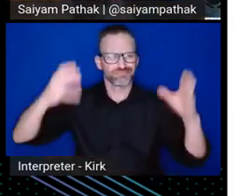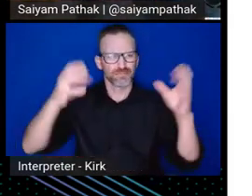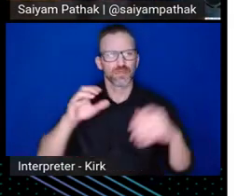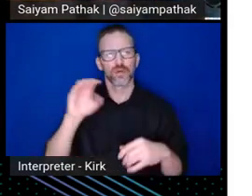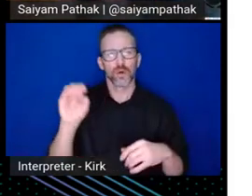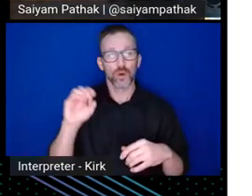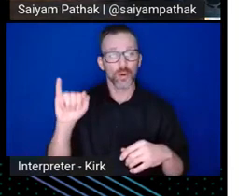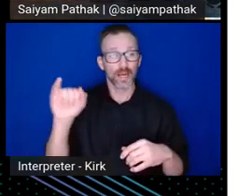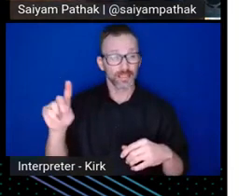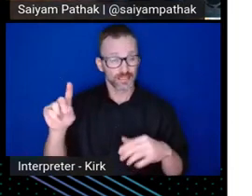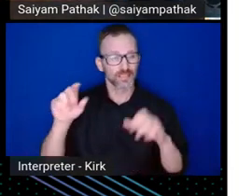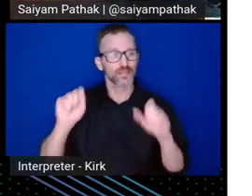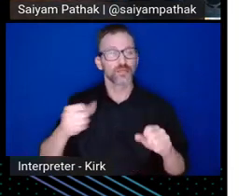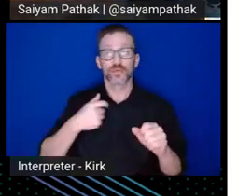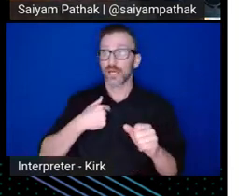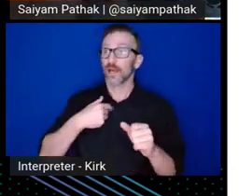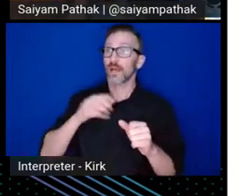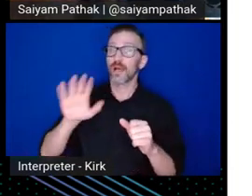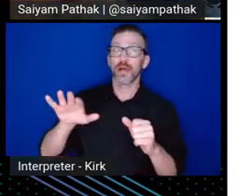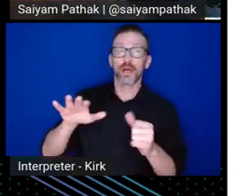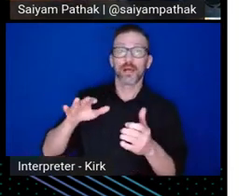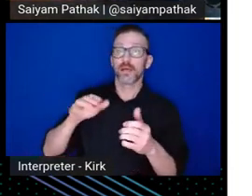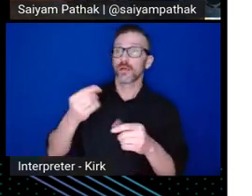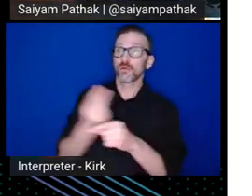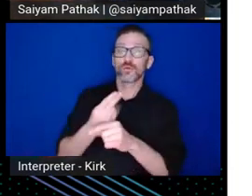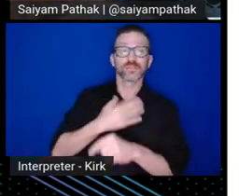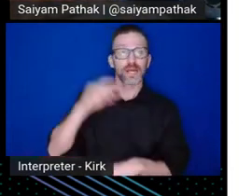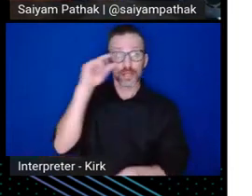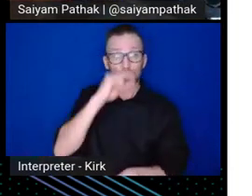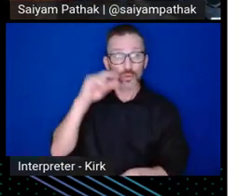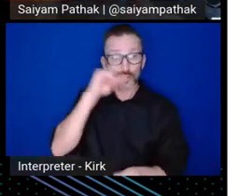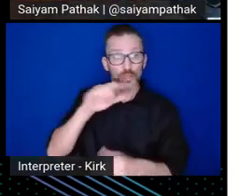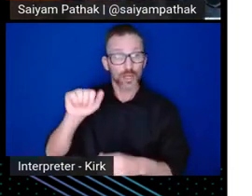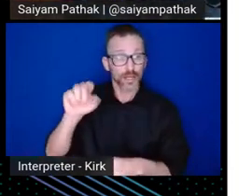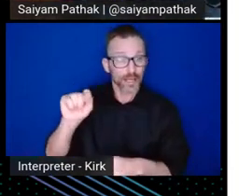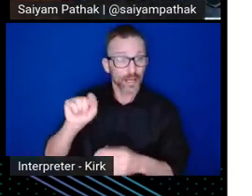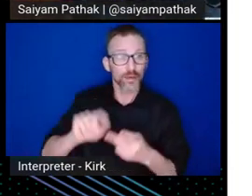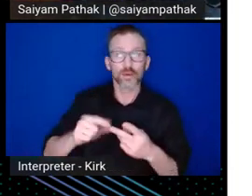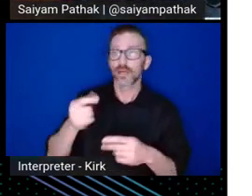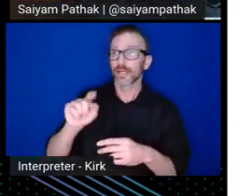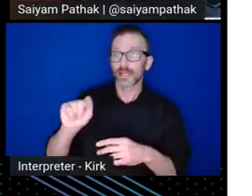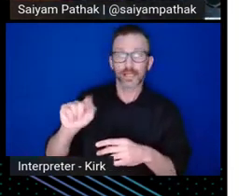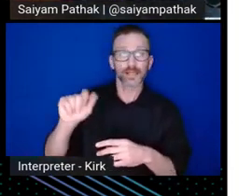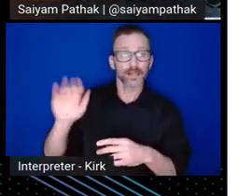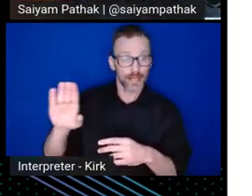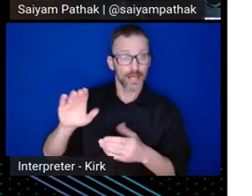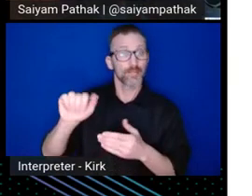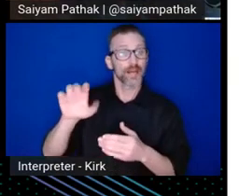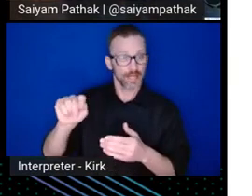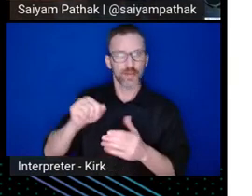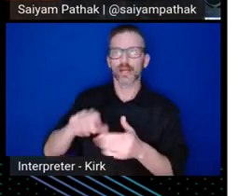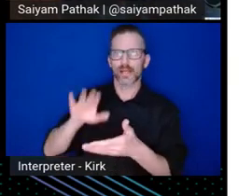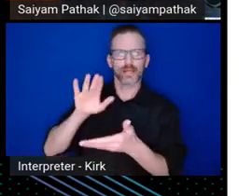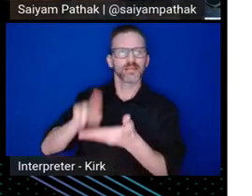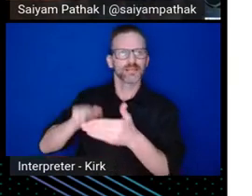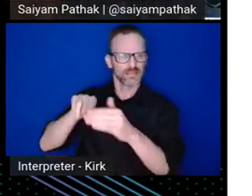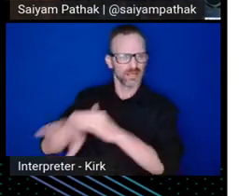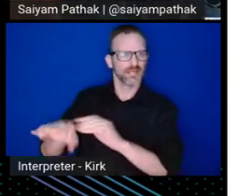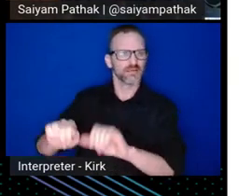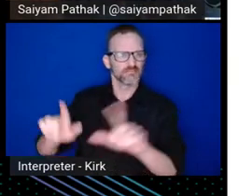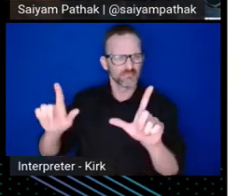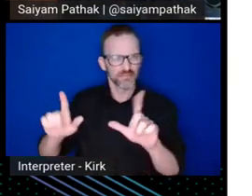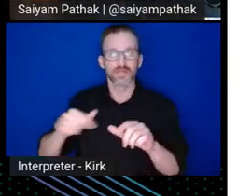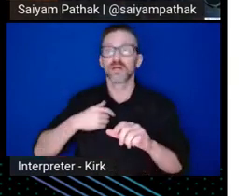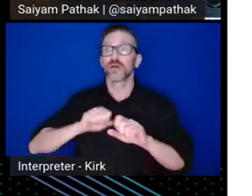section. So you can sign on with your Google accounts, with your GitLab accounts. So all these fancy things are there. Rollbacks are there.